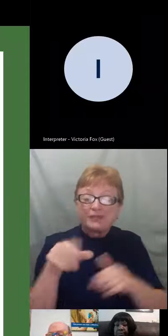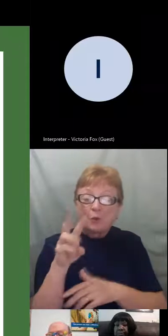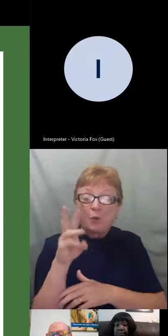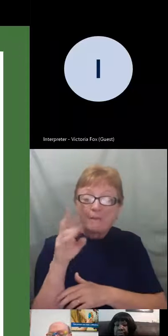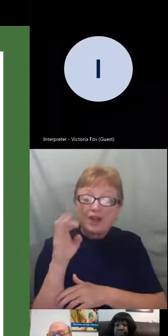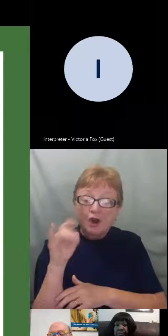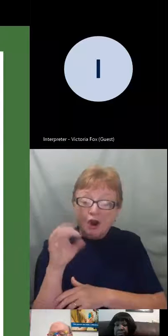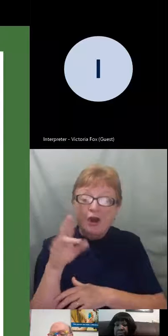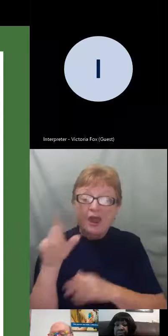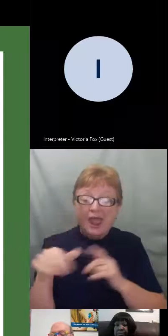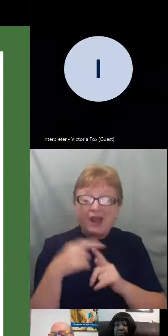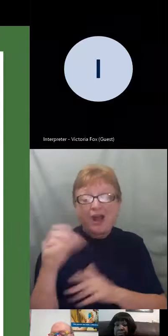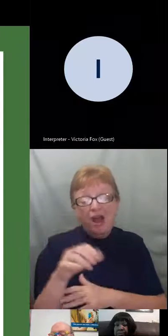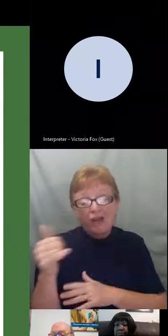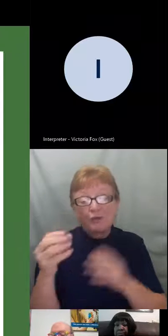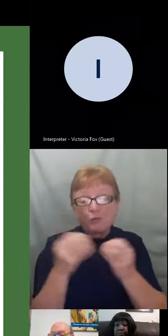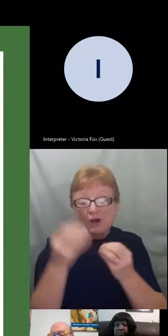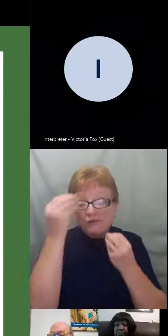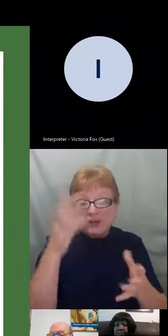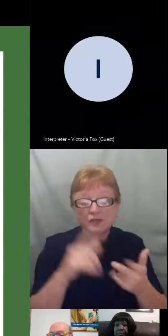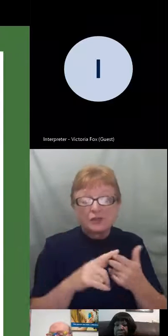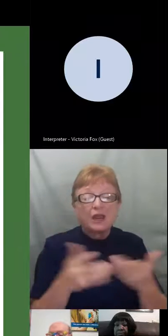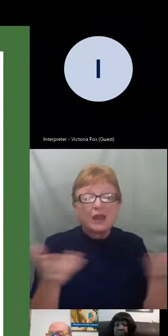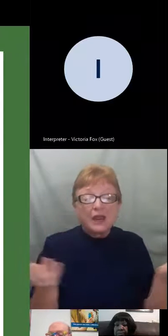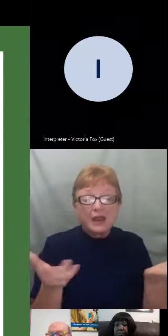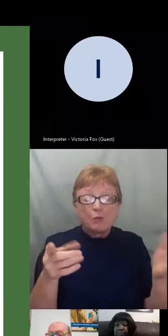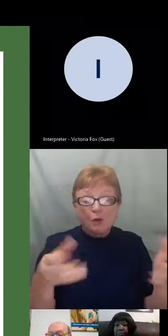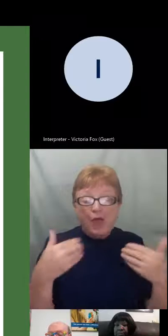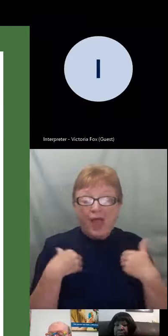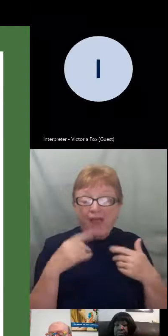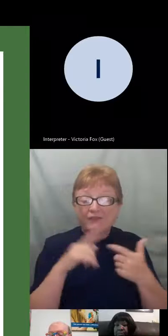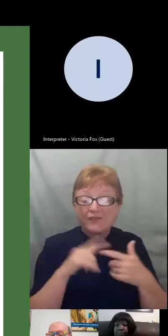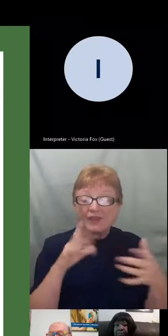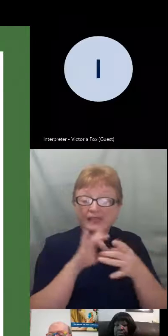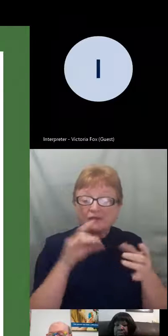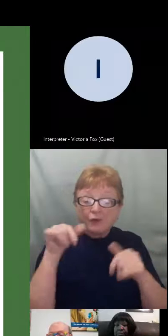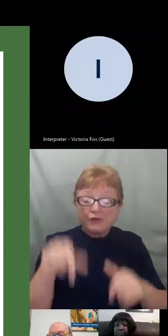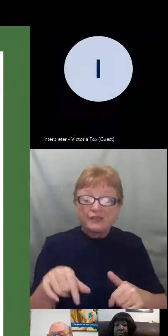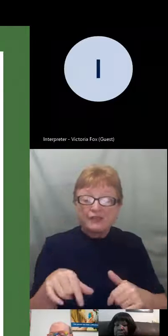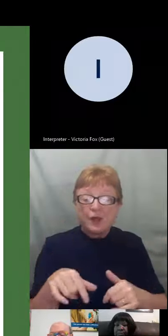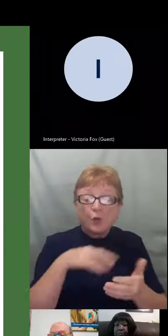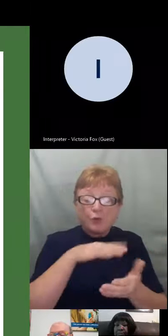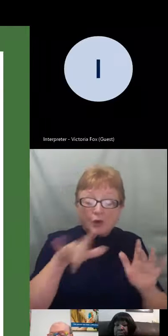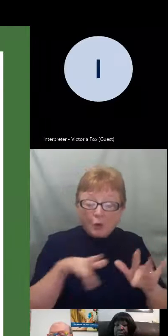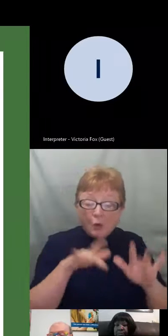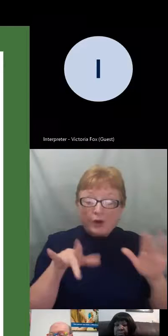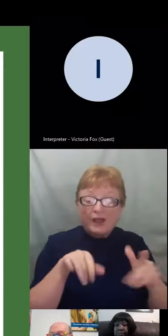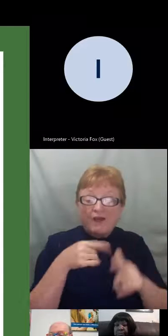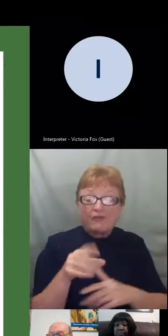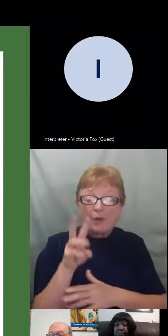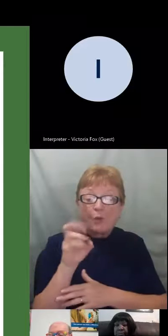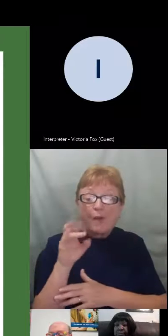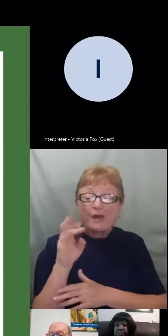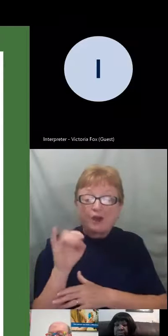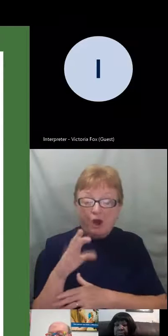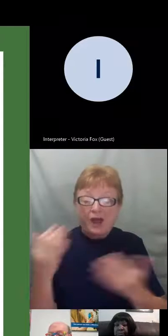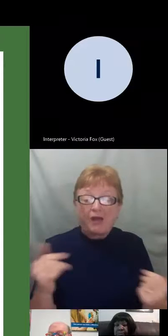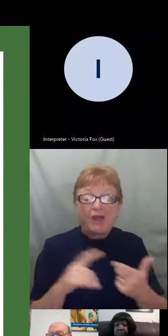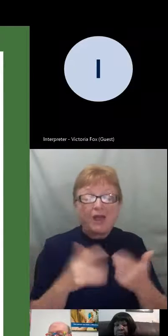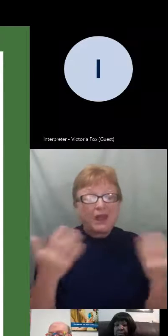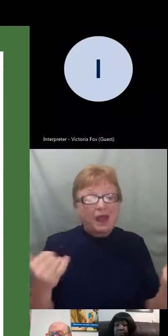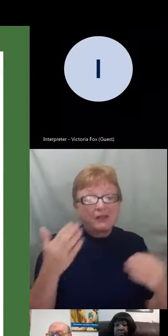information. This is also where we will have the links to the recording of the webinars. This now concludes